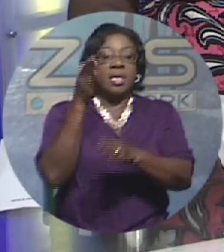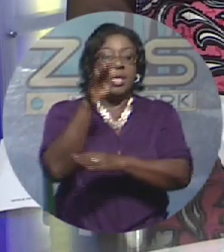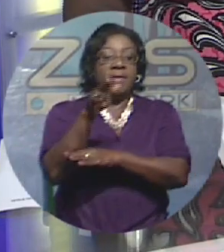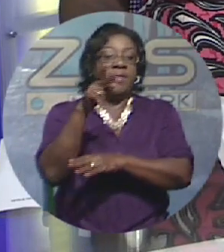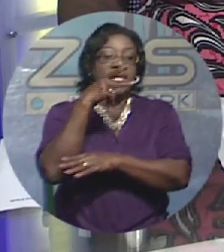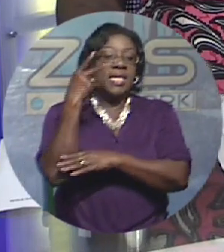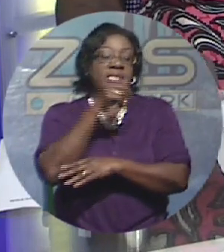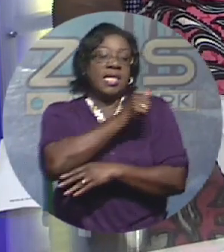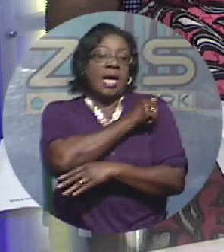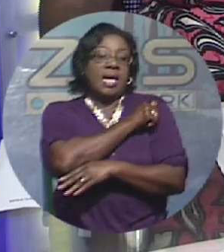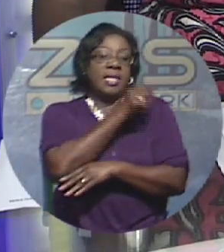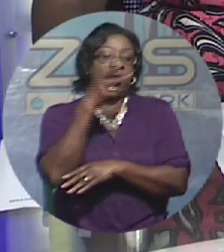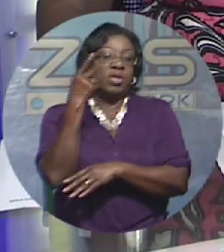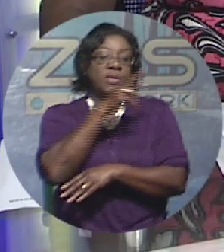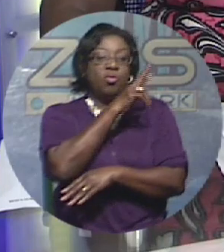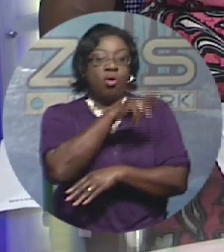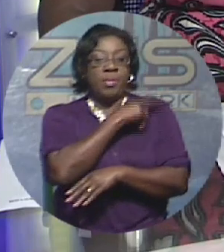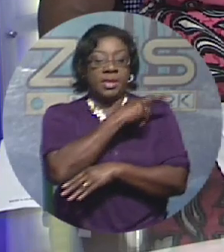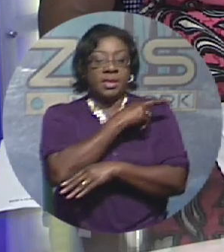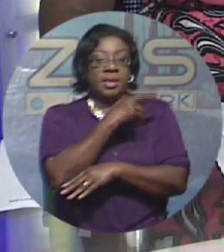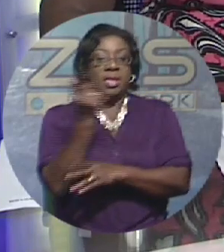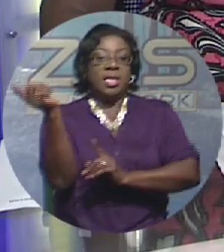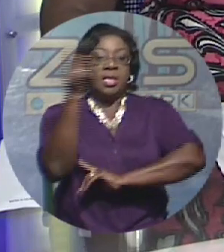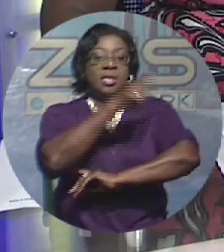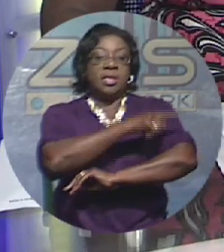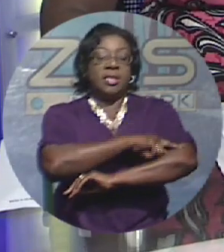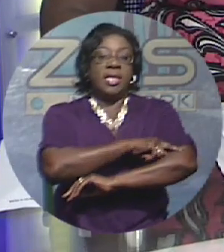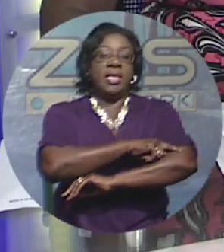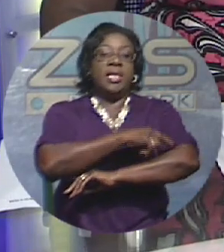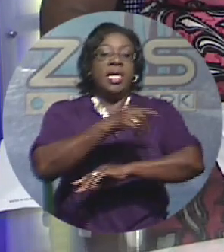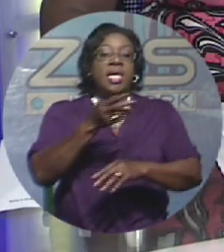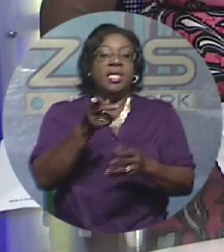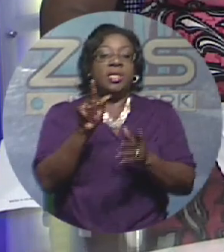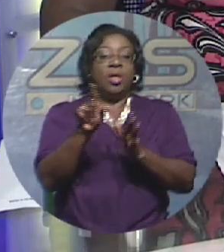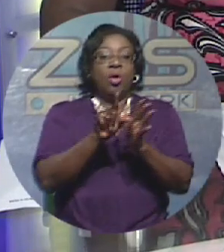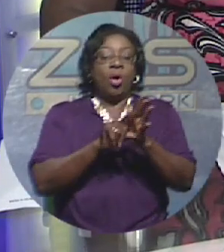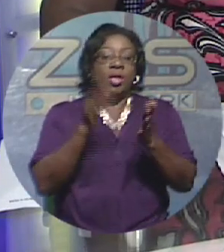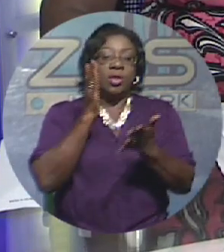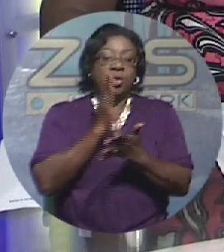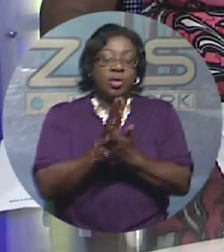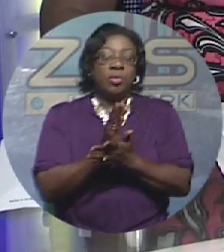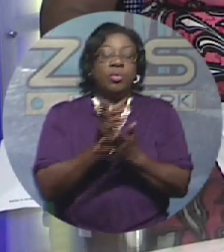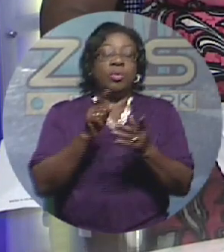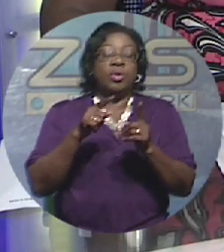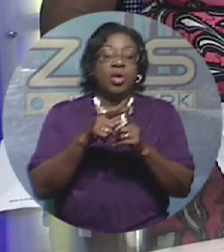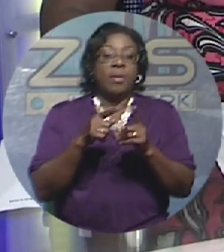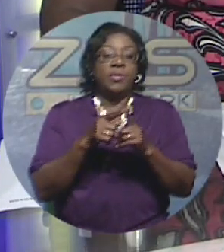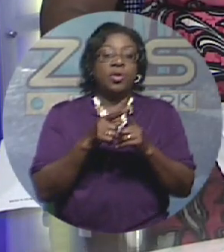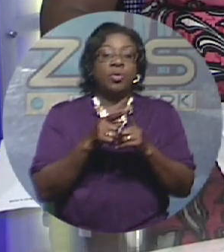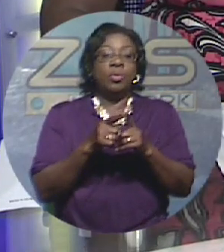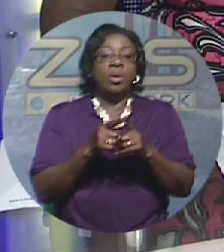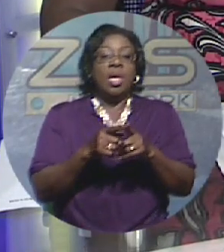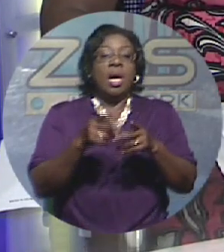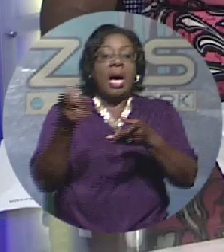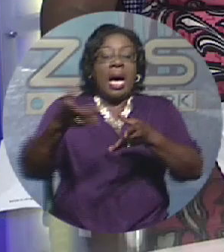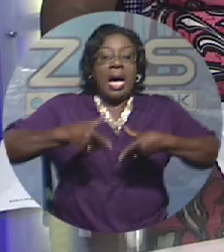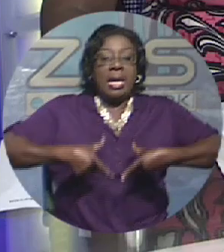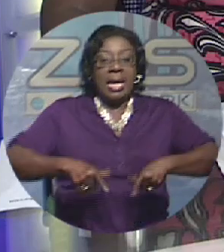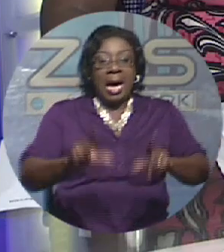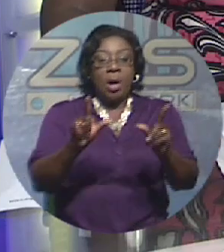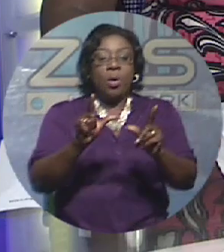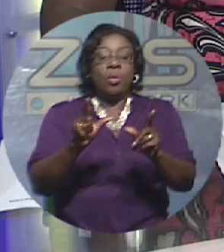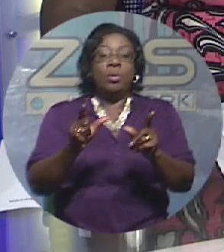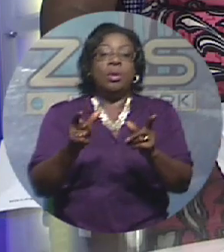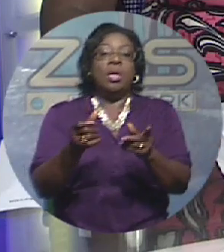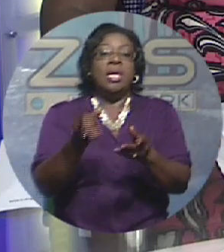Latterly. And good evening, I'm Charisma Robinson. Today, the Exigency order went into effect, allowing goods to be imported duty-free and locally